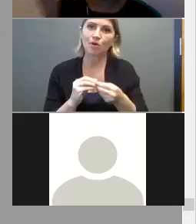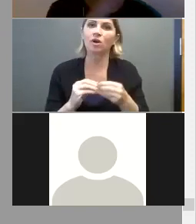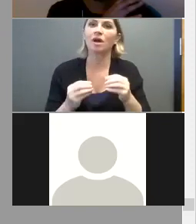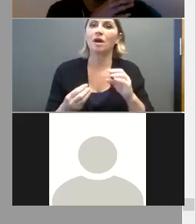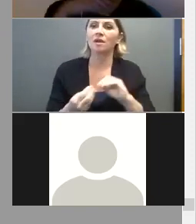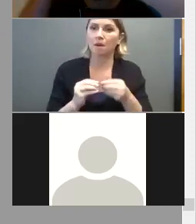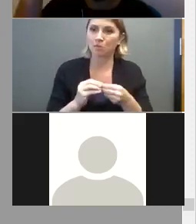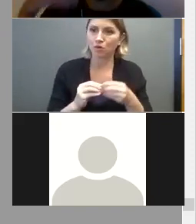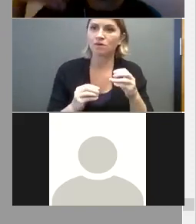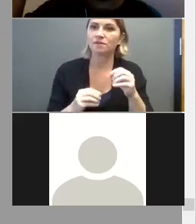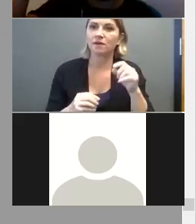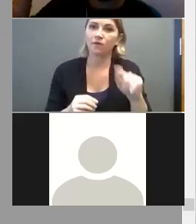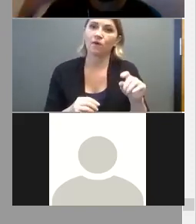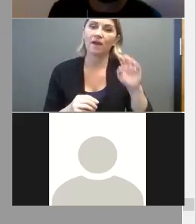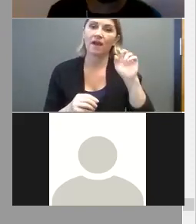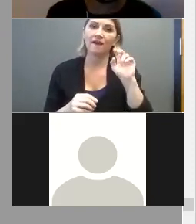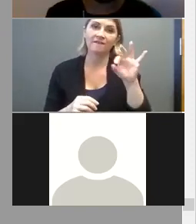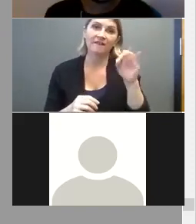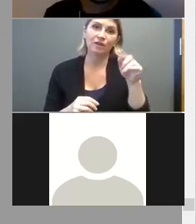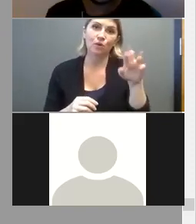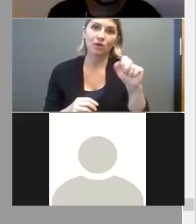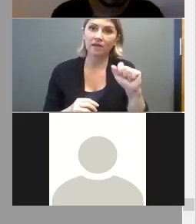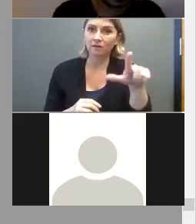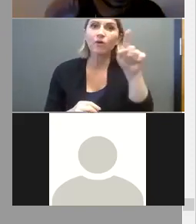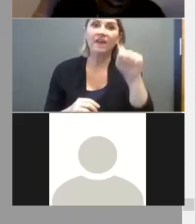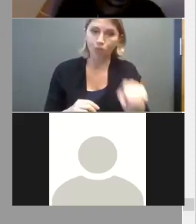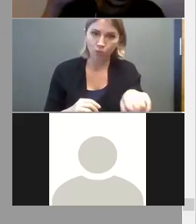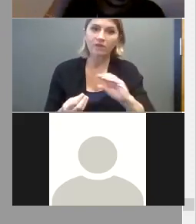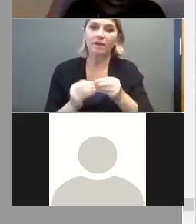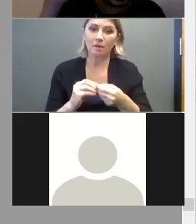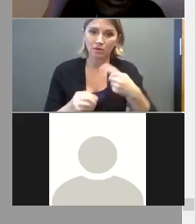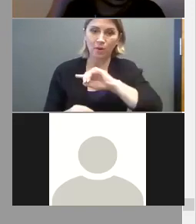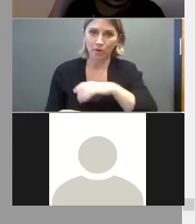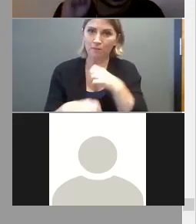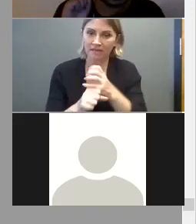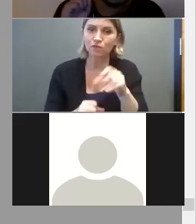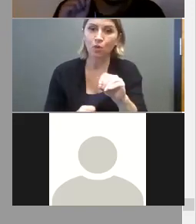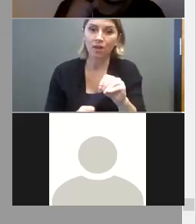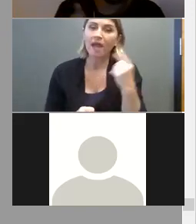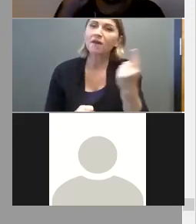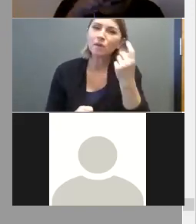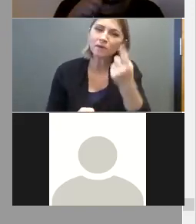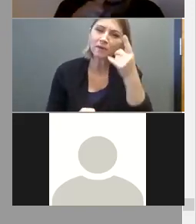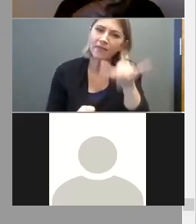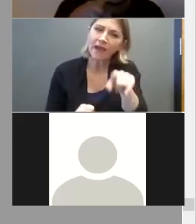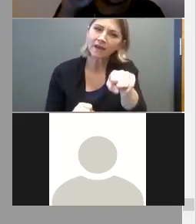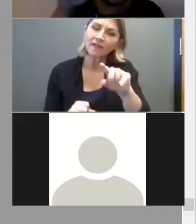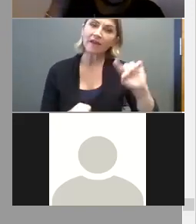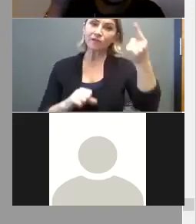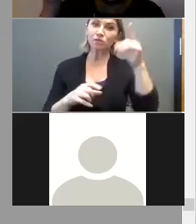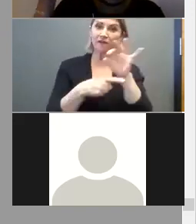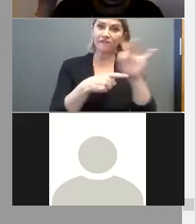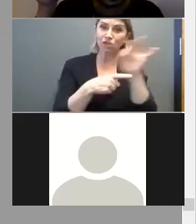generating. For factorial, n is the factorial of the number that we are generating. So does everyone understand here why the first function